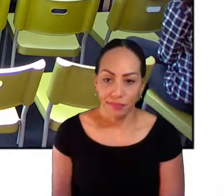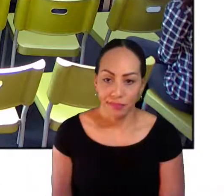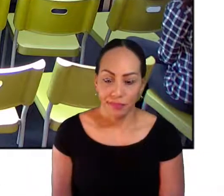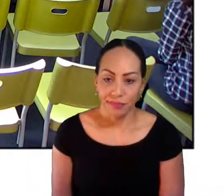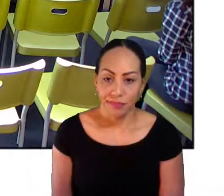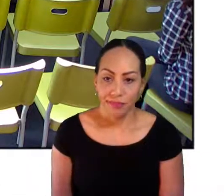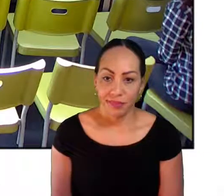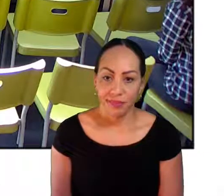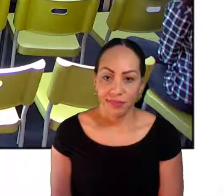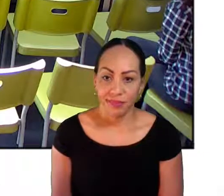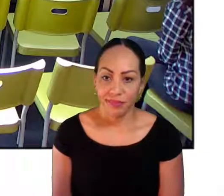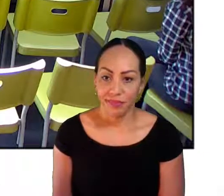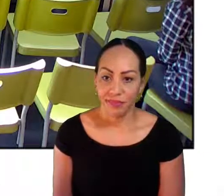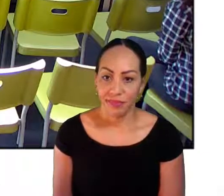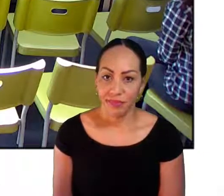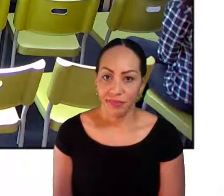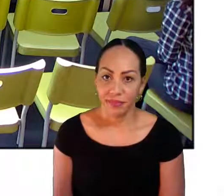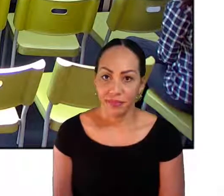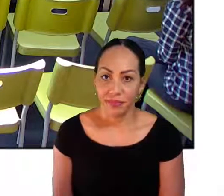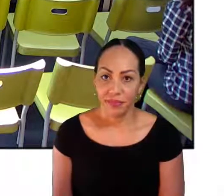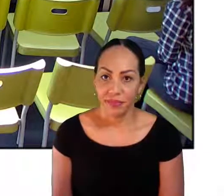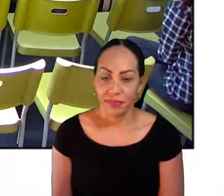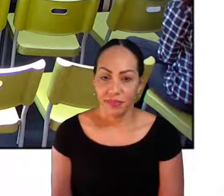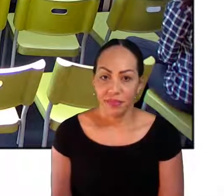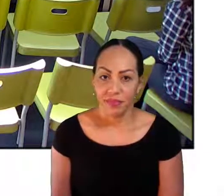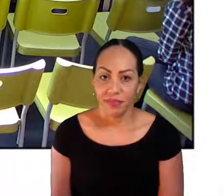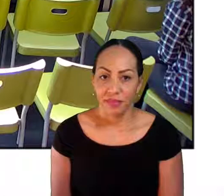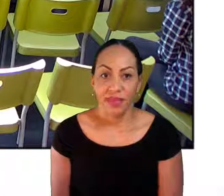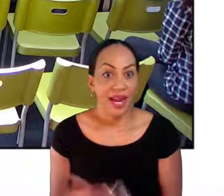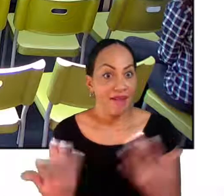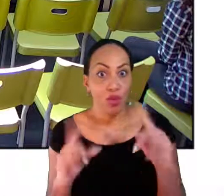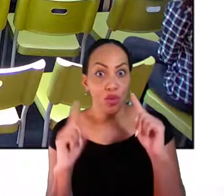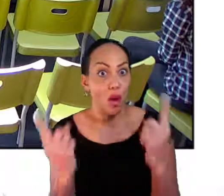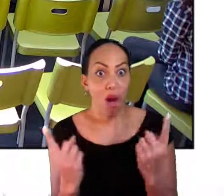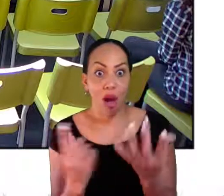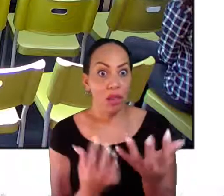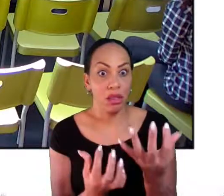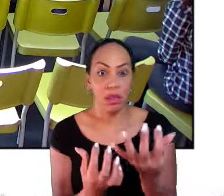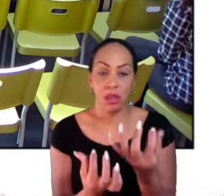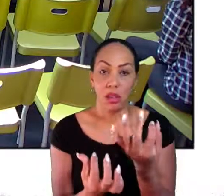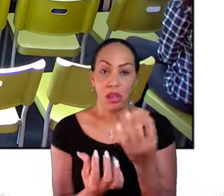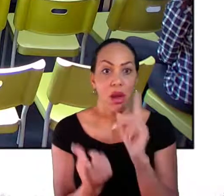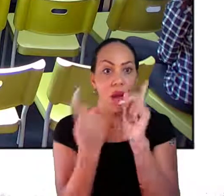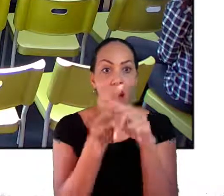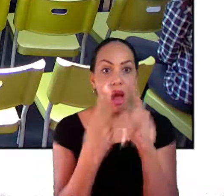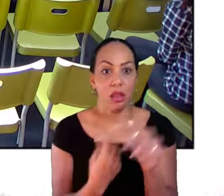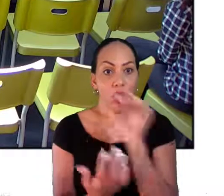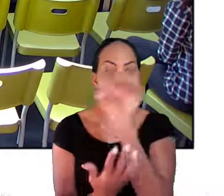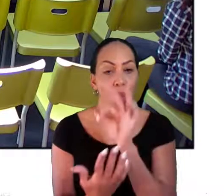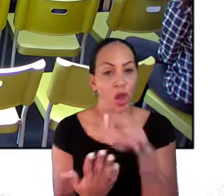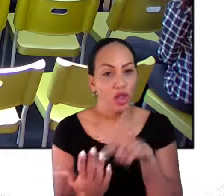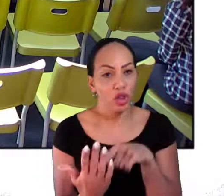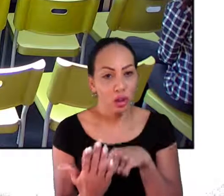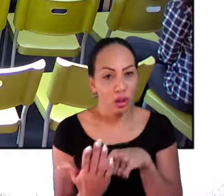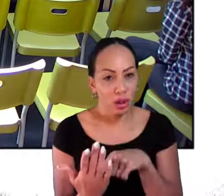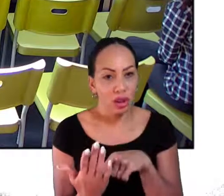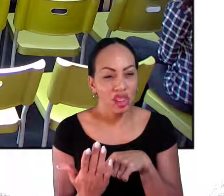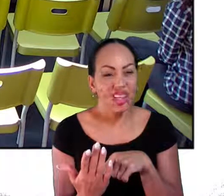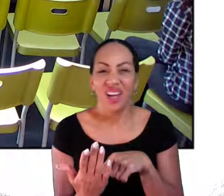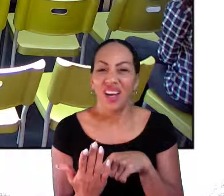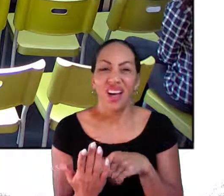them more so than going, oh, we're fine in this space or in this organisation. Just make more complicated questions out